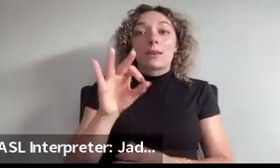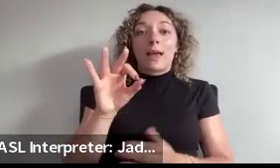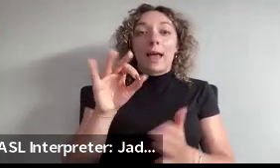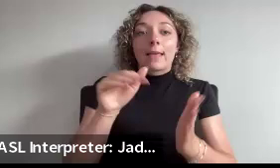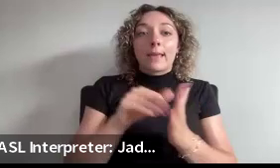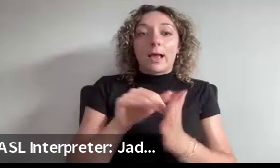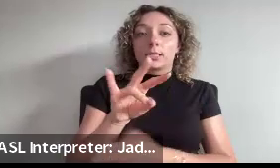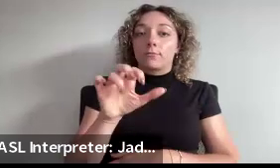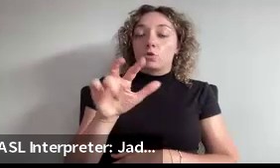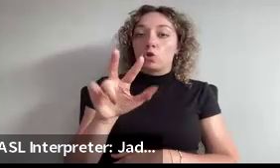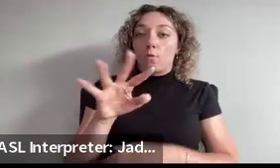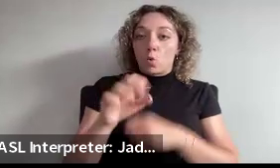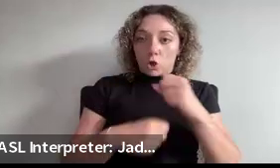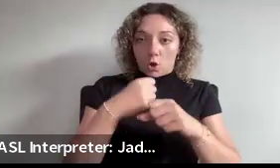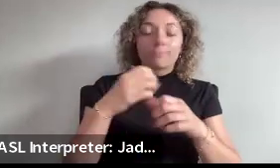$9,734.